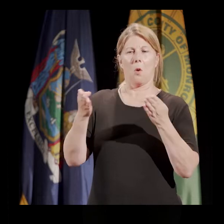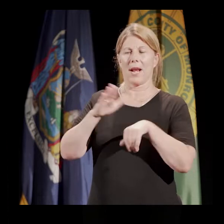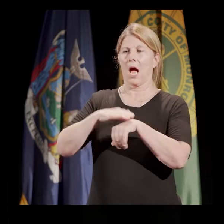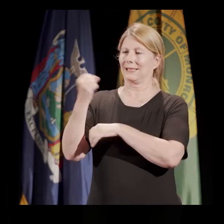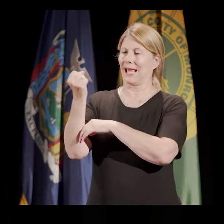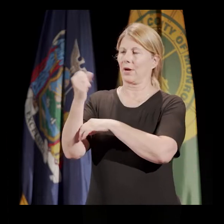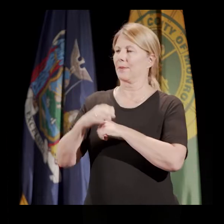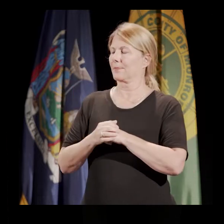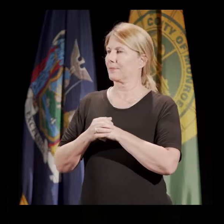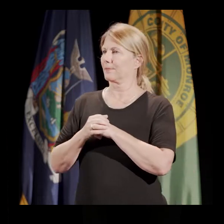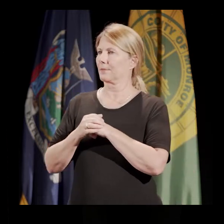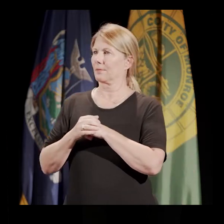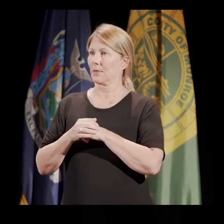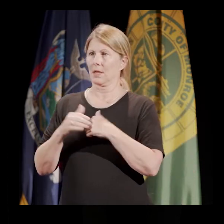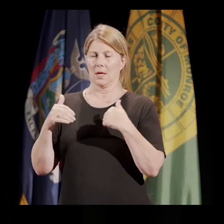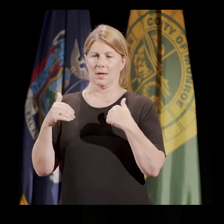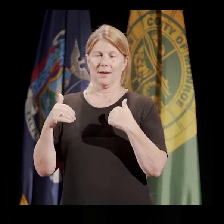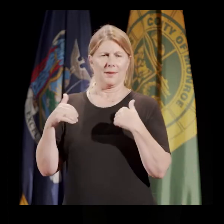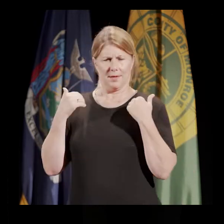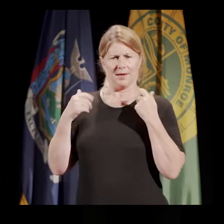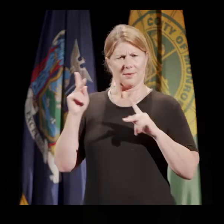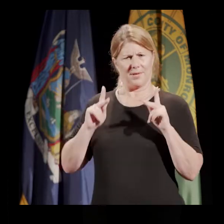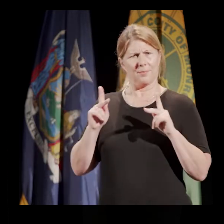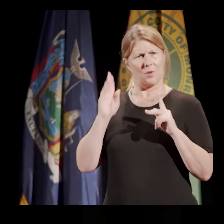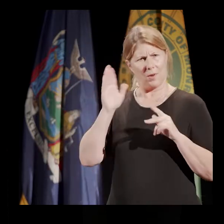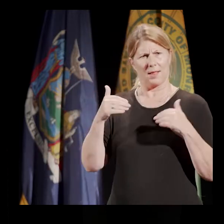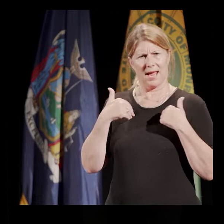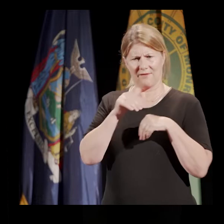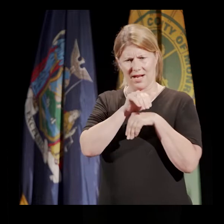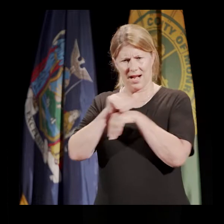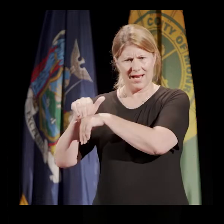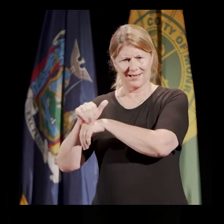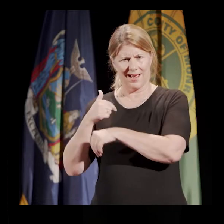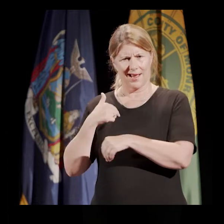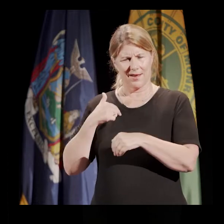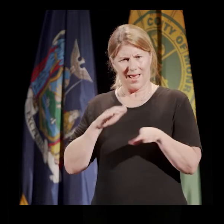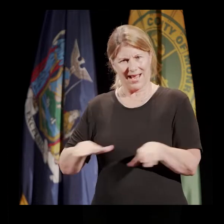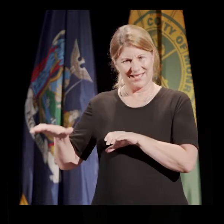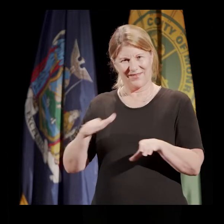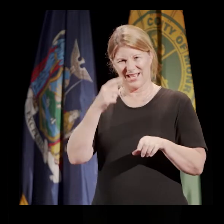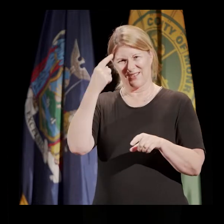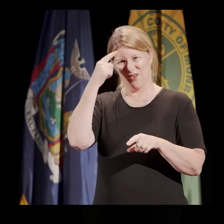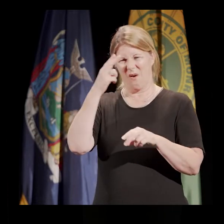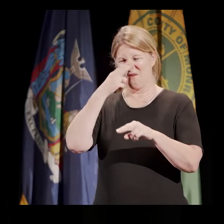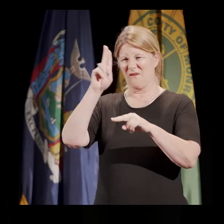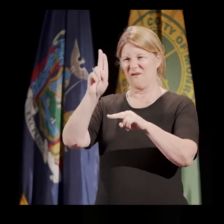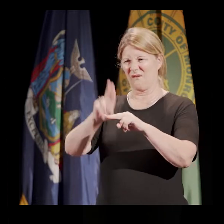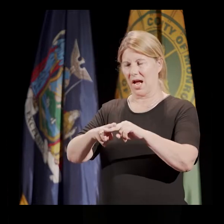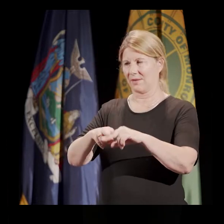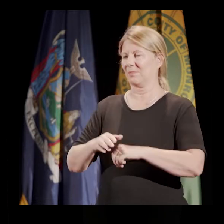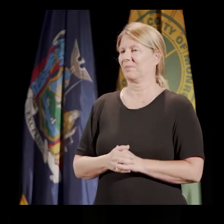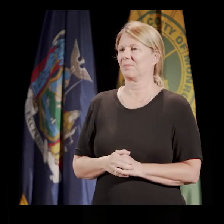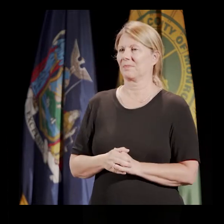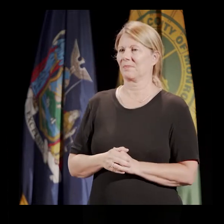Nights Out are giving our young people fun, productive nighttime activities at our sports complex. We will be relaunching our Pathways